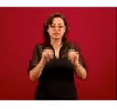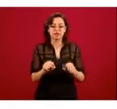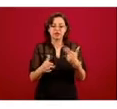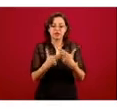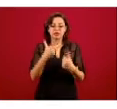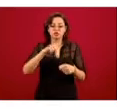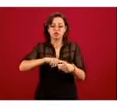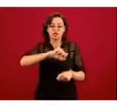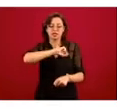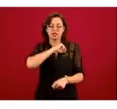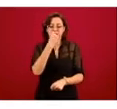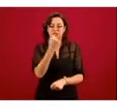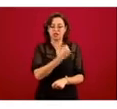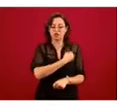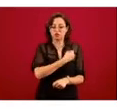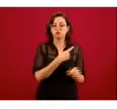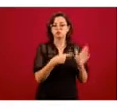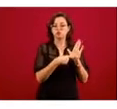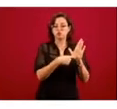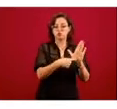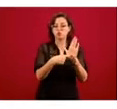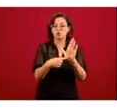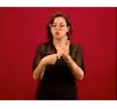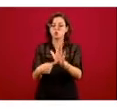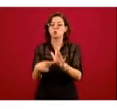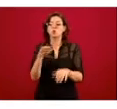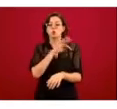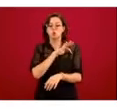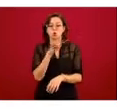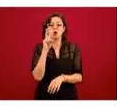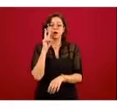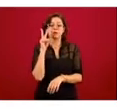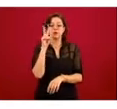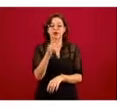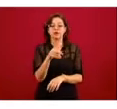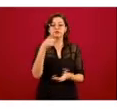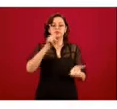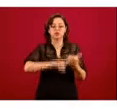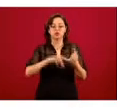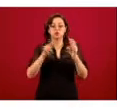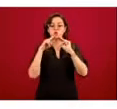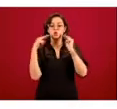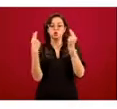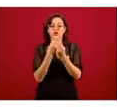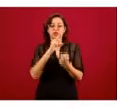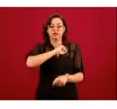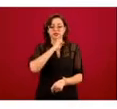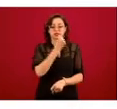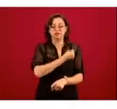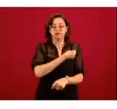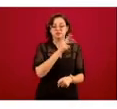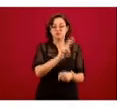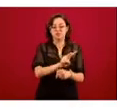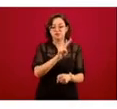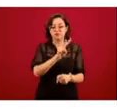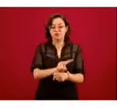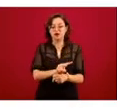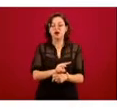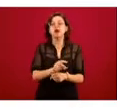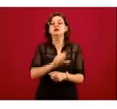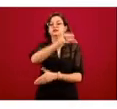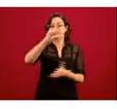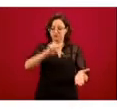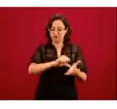this is a representation of the different states of Mexico, but also of the different levels of complexity of our national